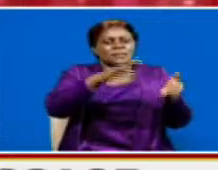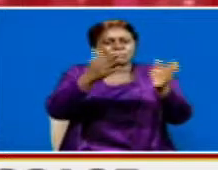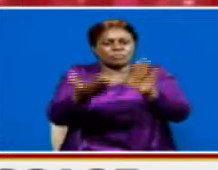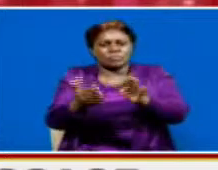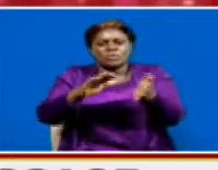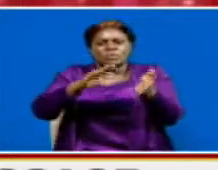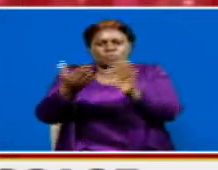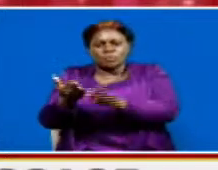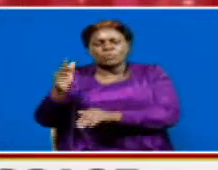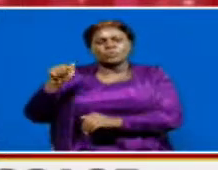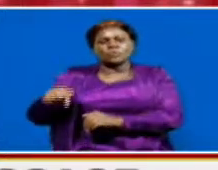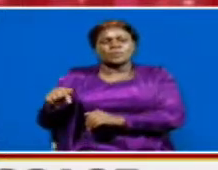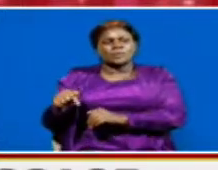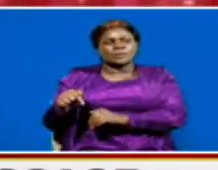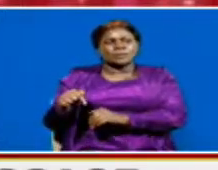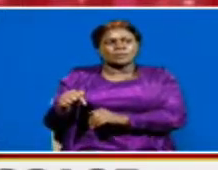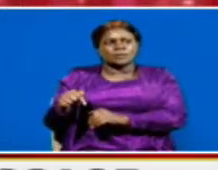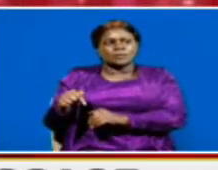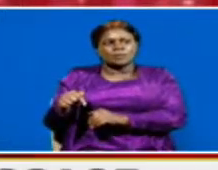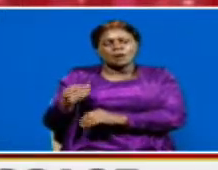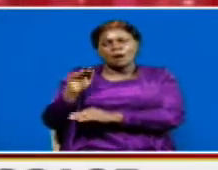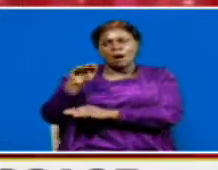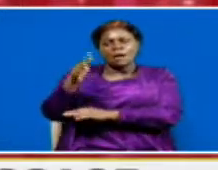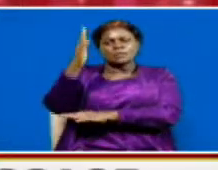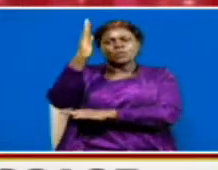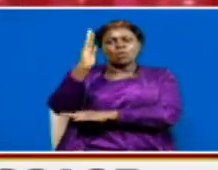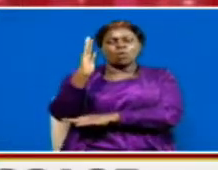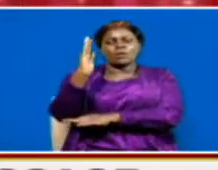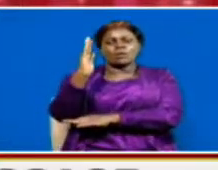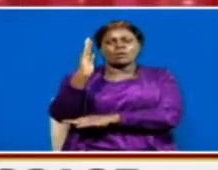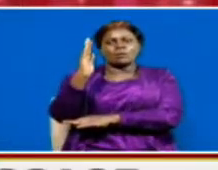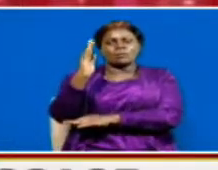today that we ask God